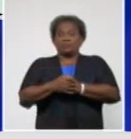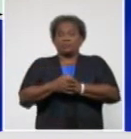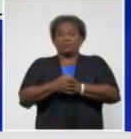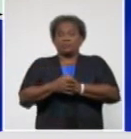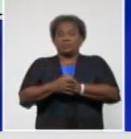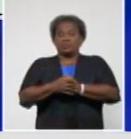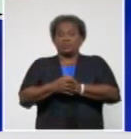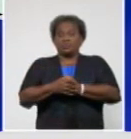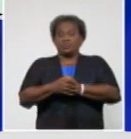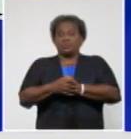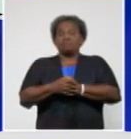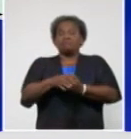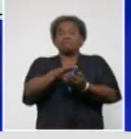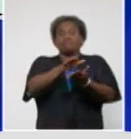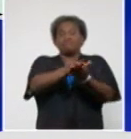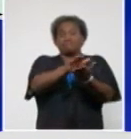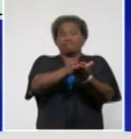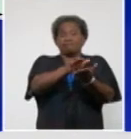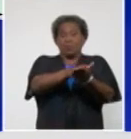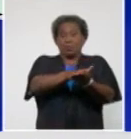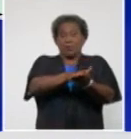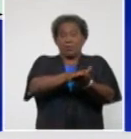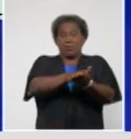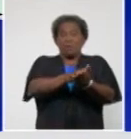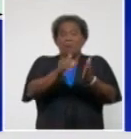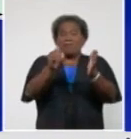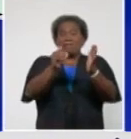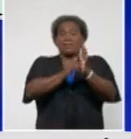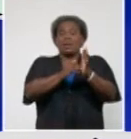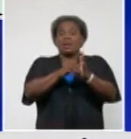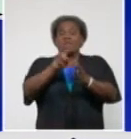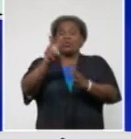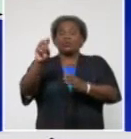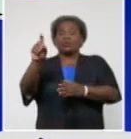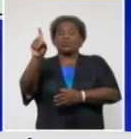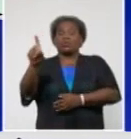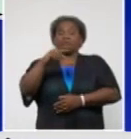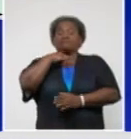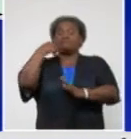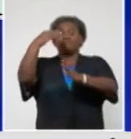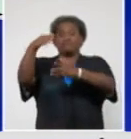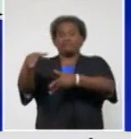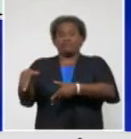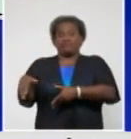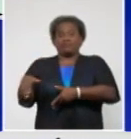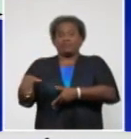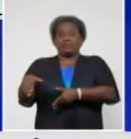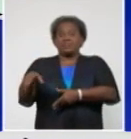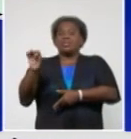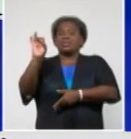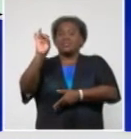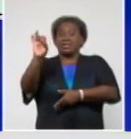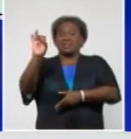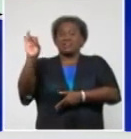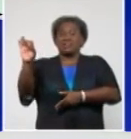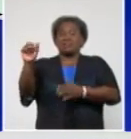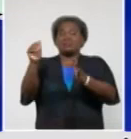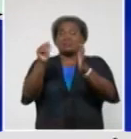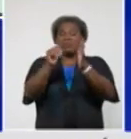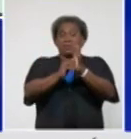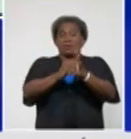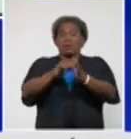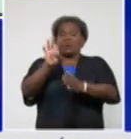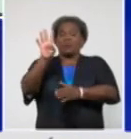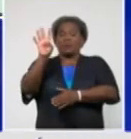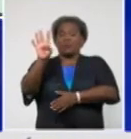130,396 deaths, of which 874 occurred yesterday. Russia comes in 4th place